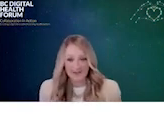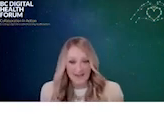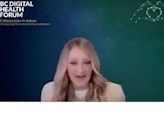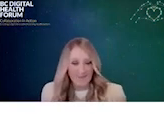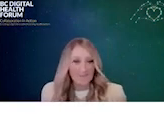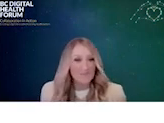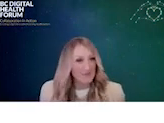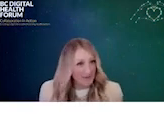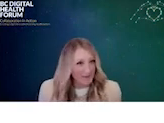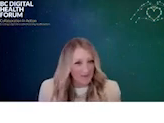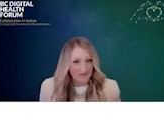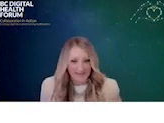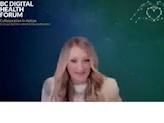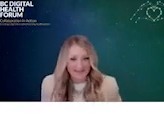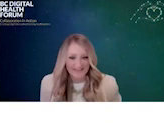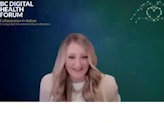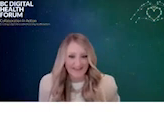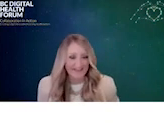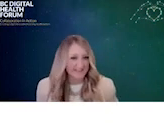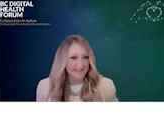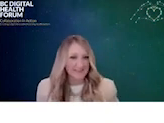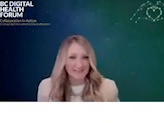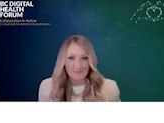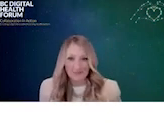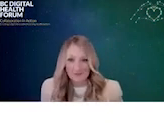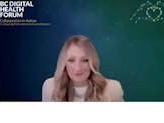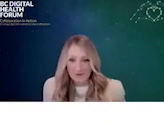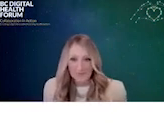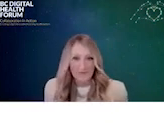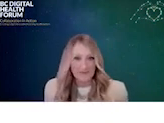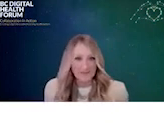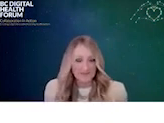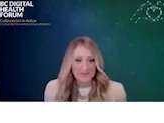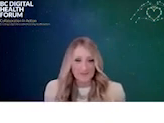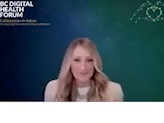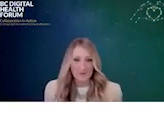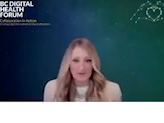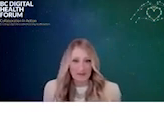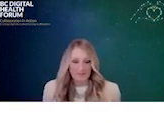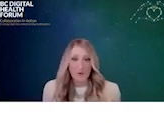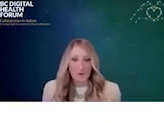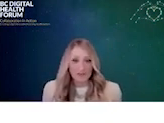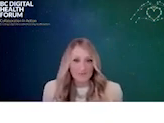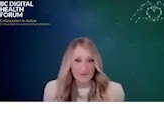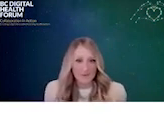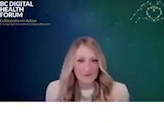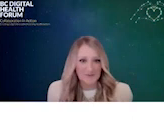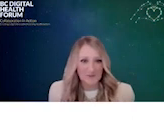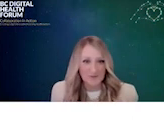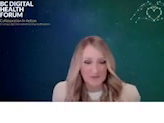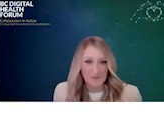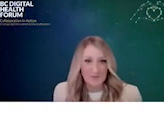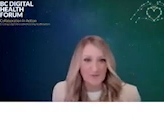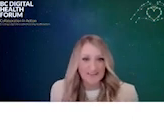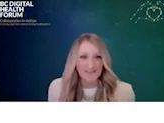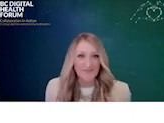stuff. Thank you again. As typical, we will be putting a poll up for those of